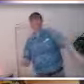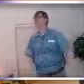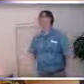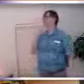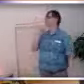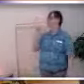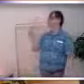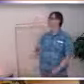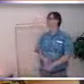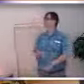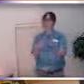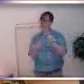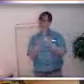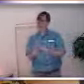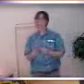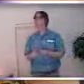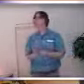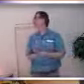were sold